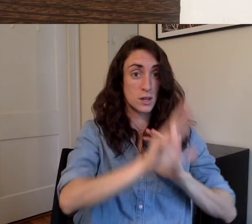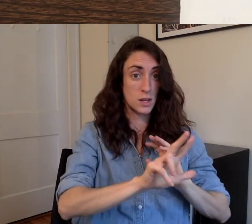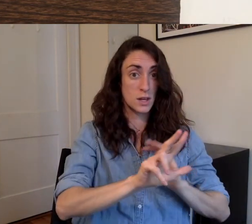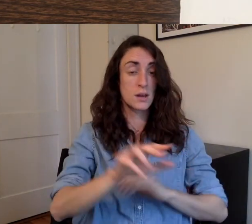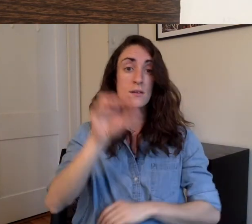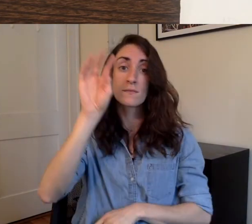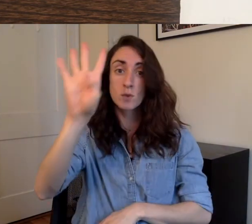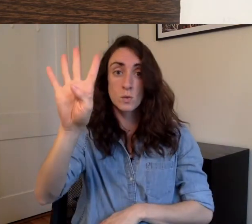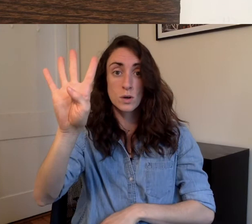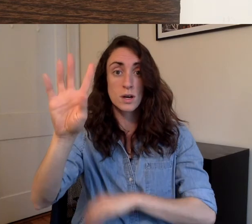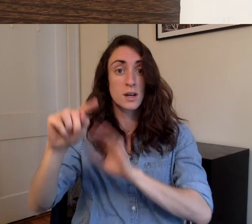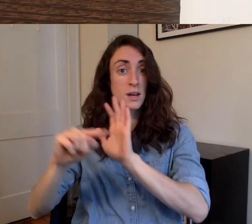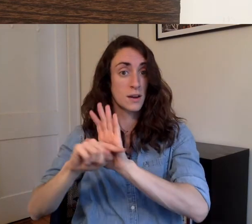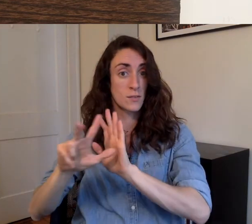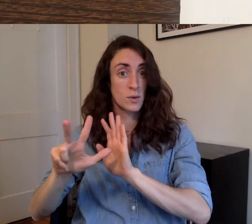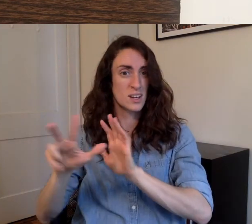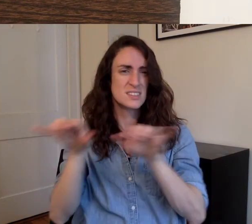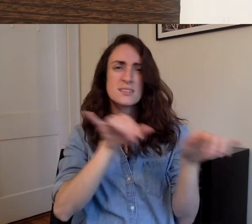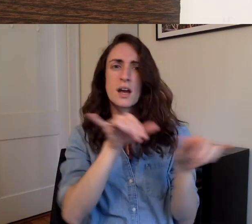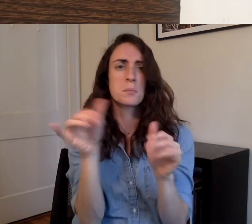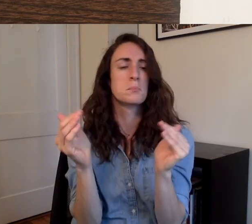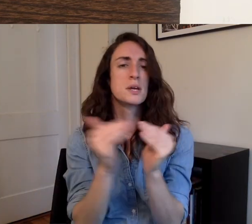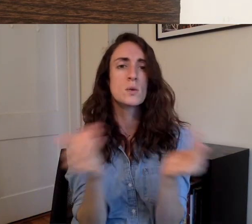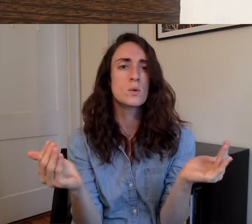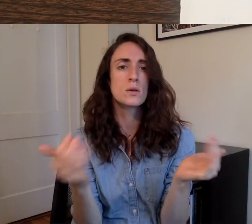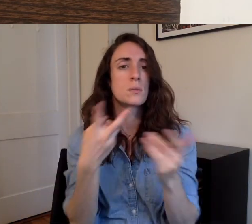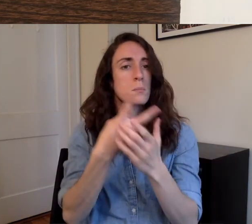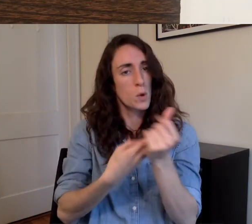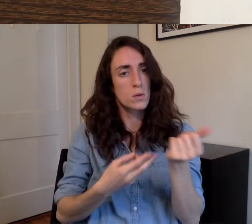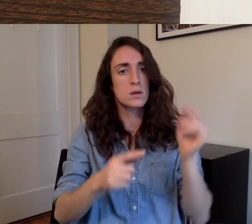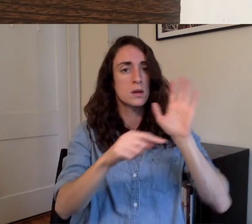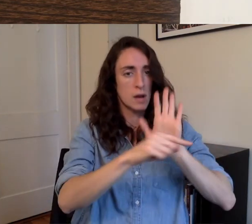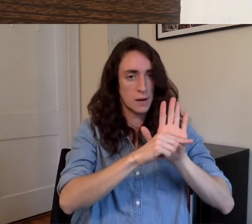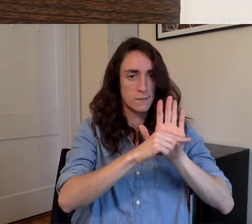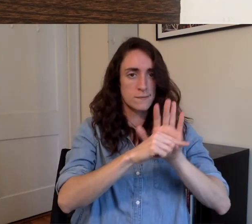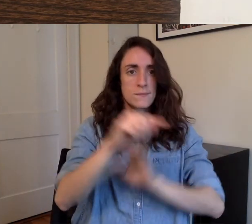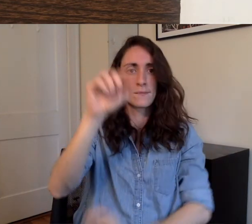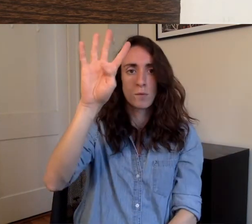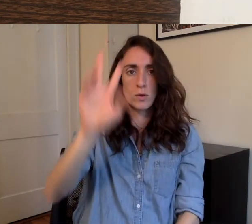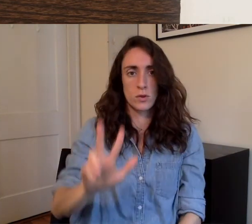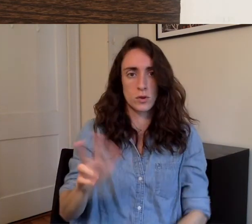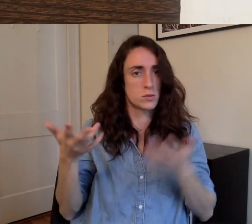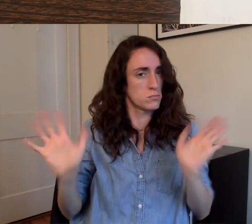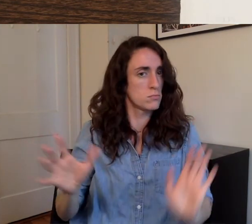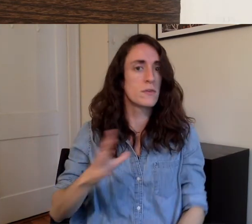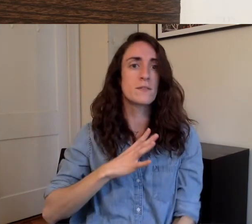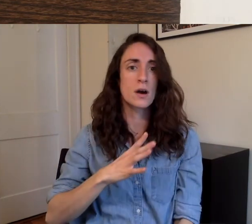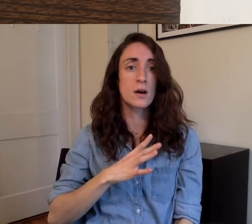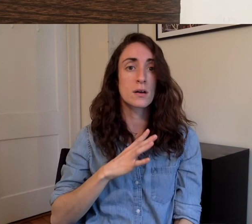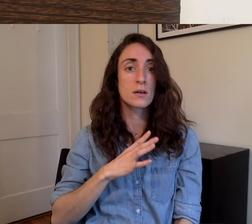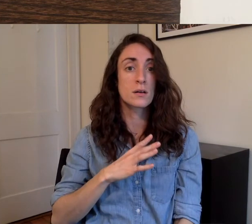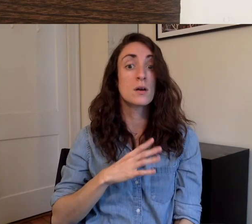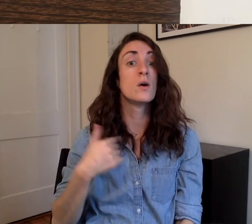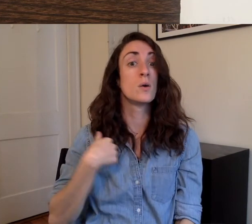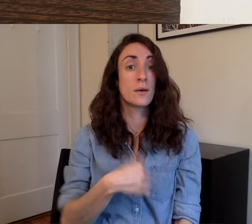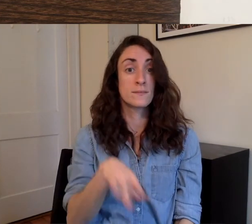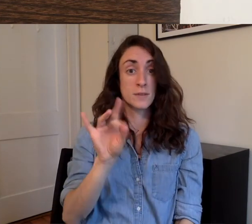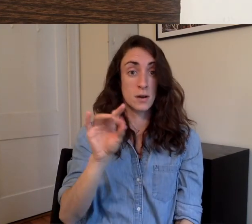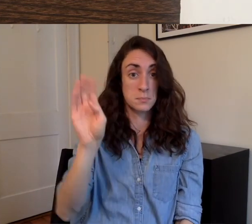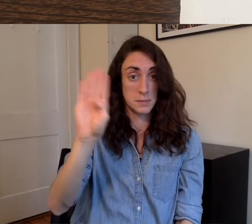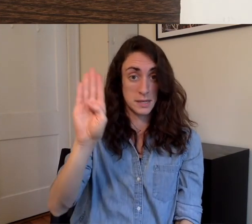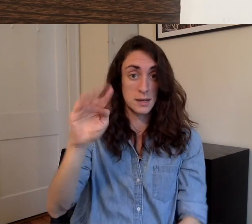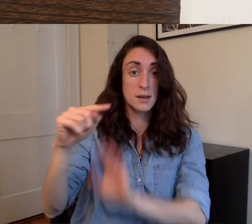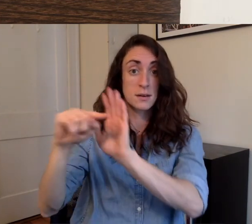and -4 over 3 are equivalent. Those are the same thing. So our slope is -4/3. And we can write the equation